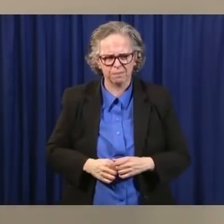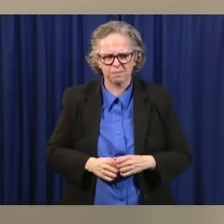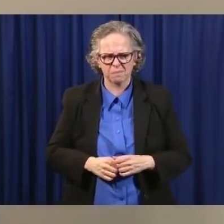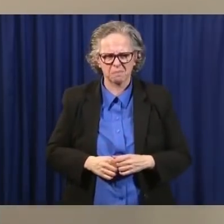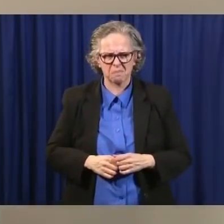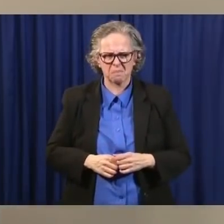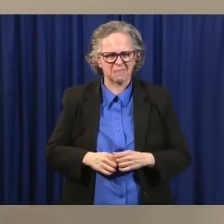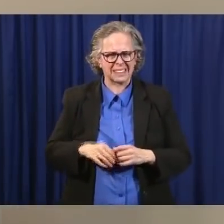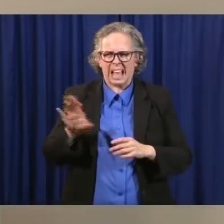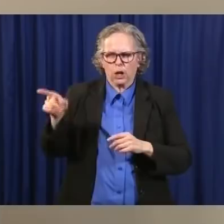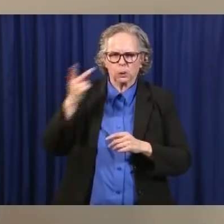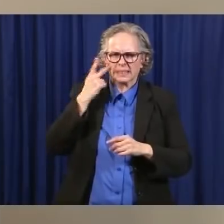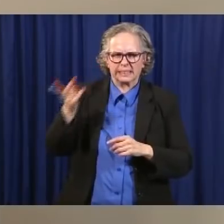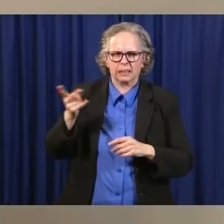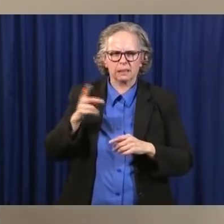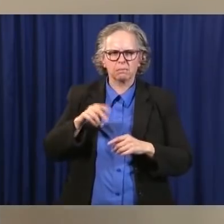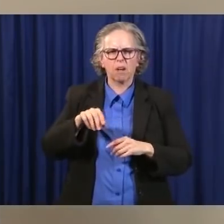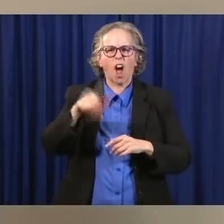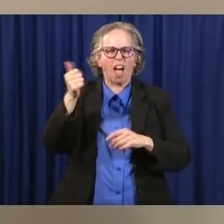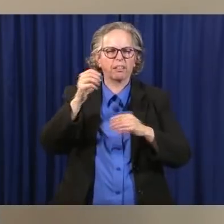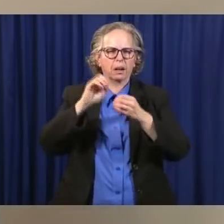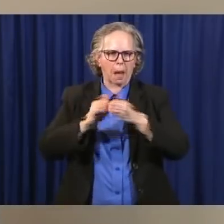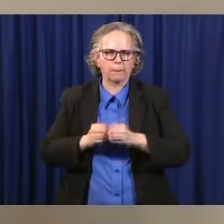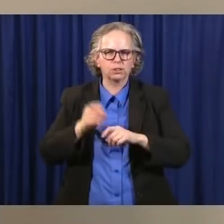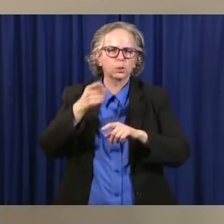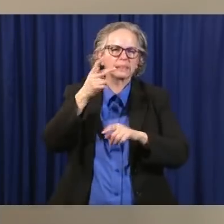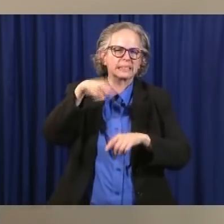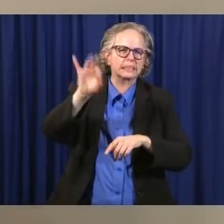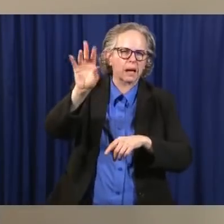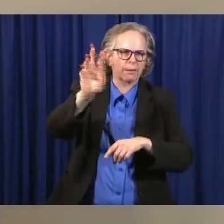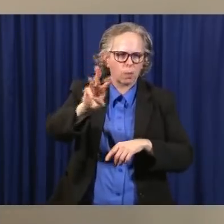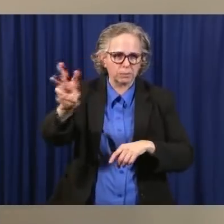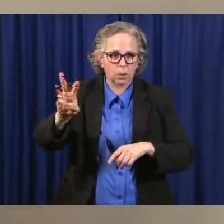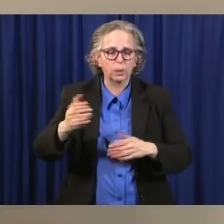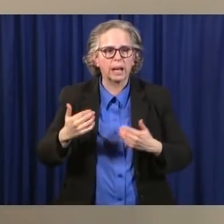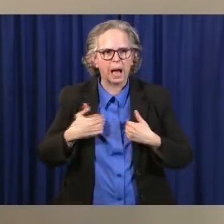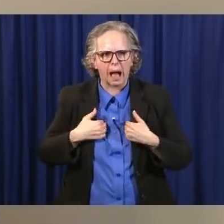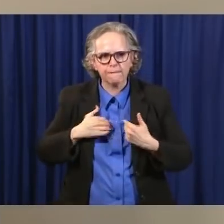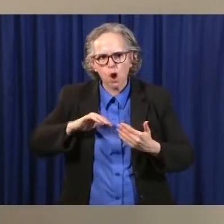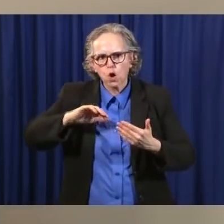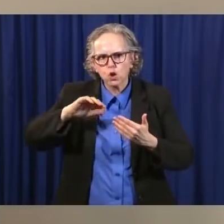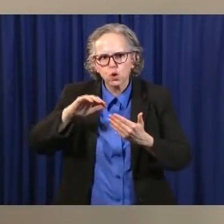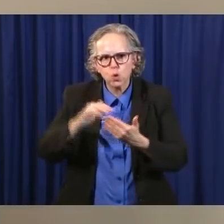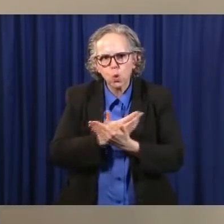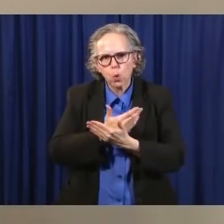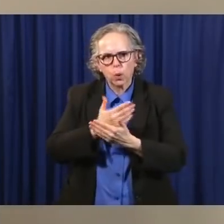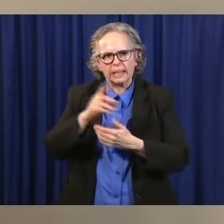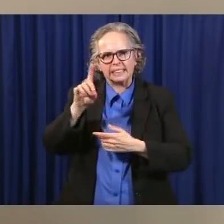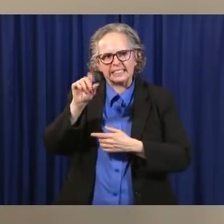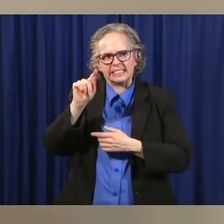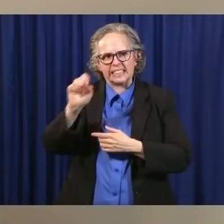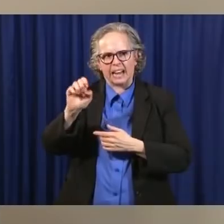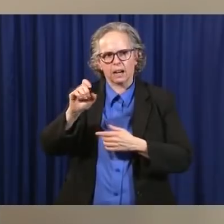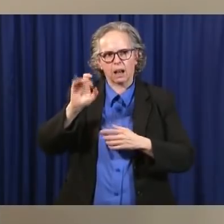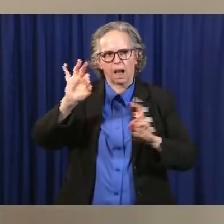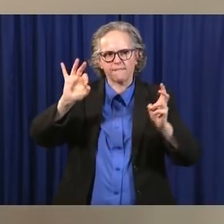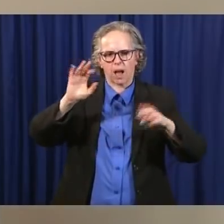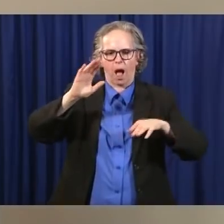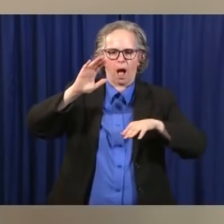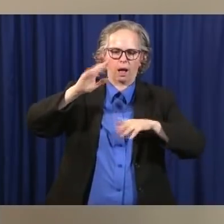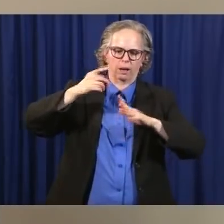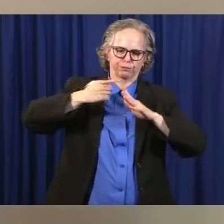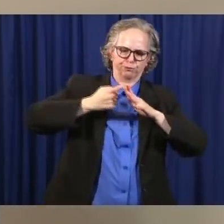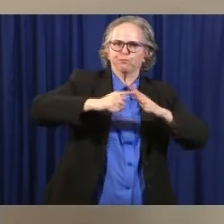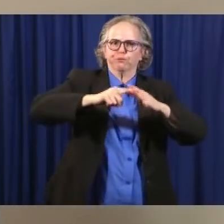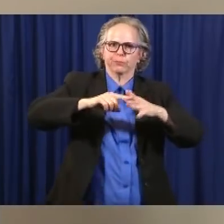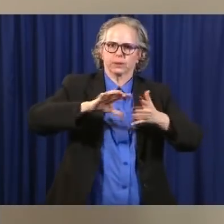in other data we have on our website, that we actually have a new date of onset. We have found 5 cases now that